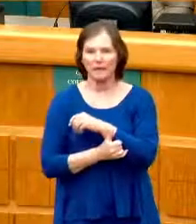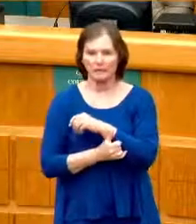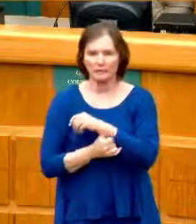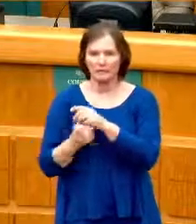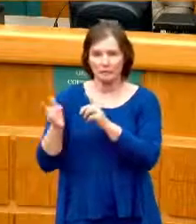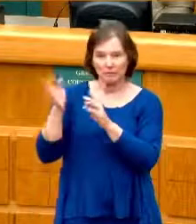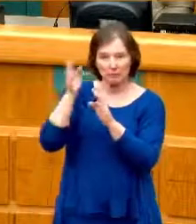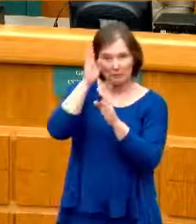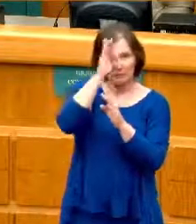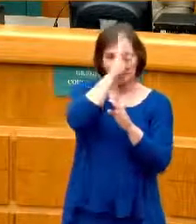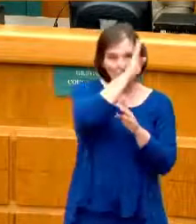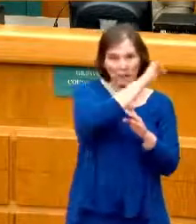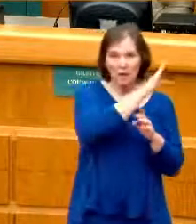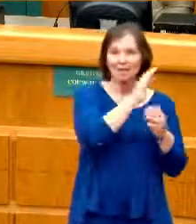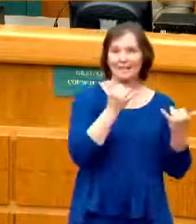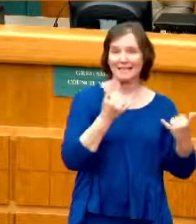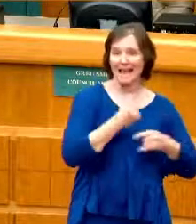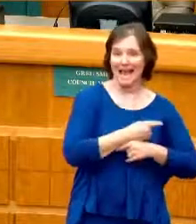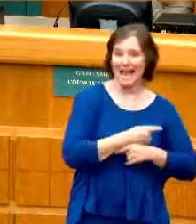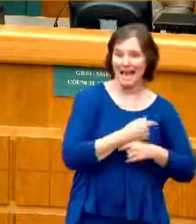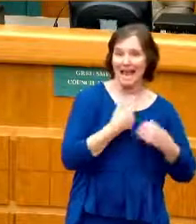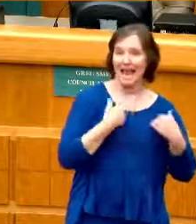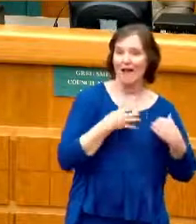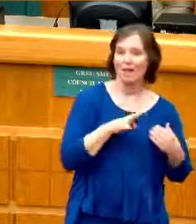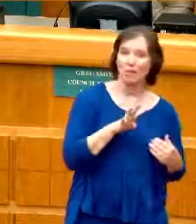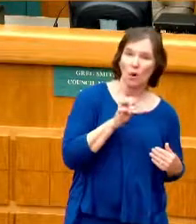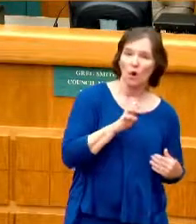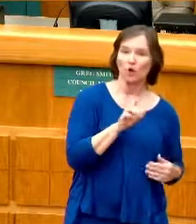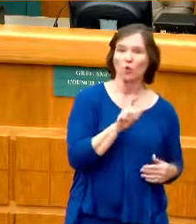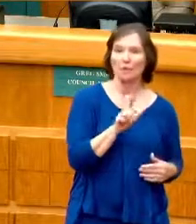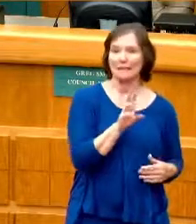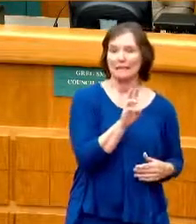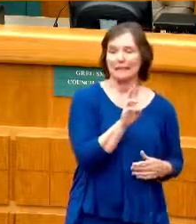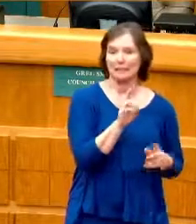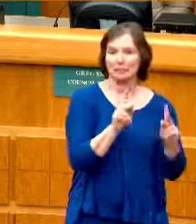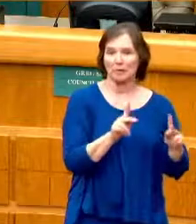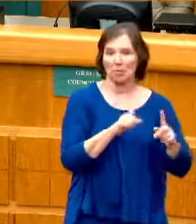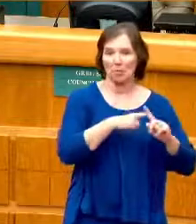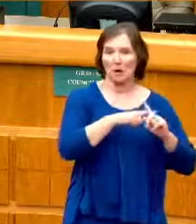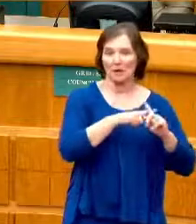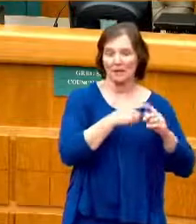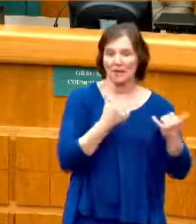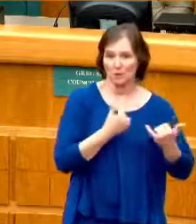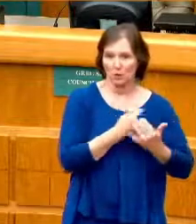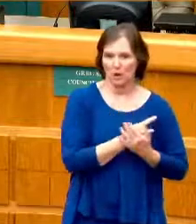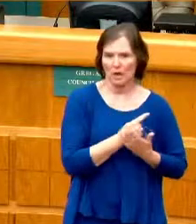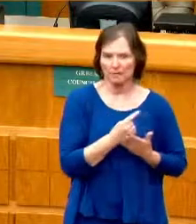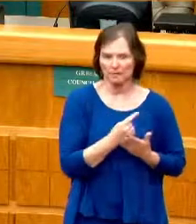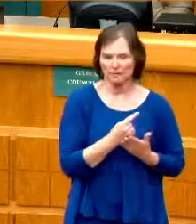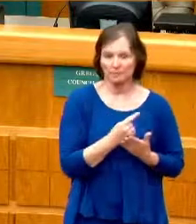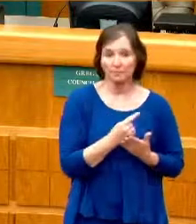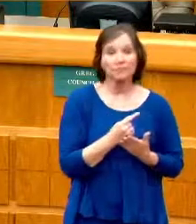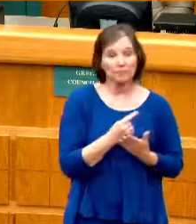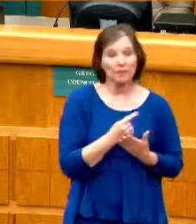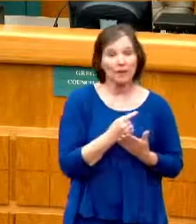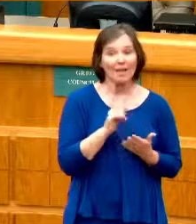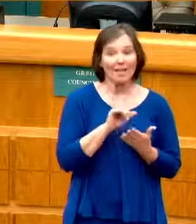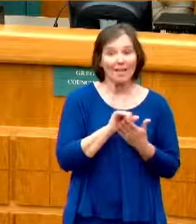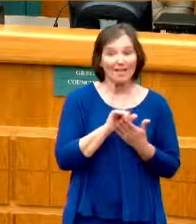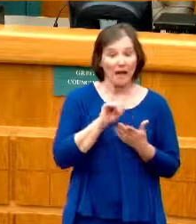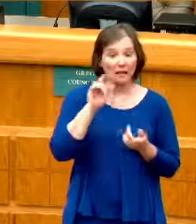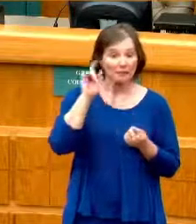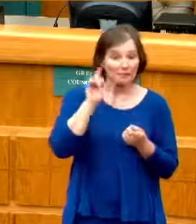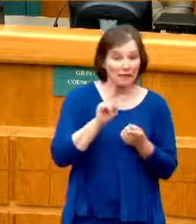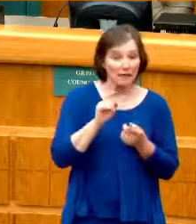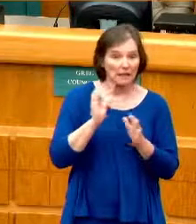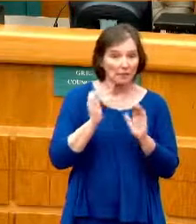8th, there's actually 426 COVID cases this week, which is 83% less than